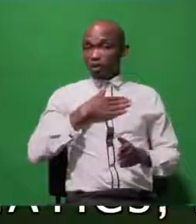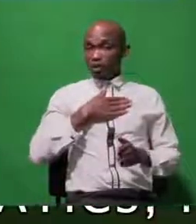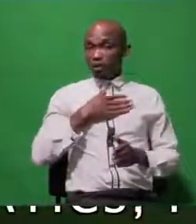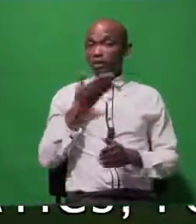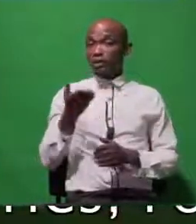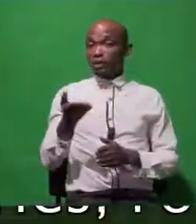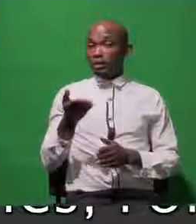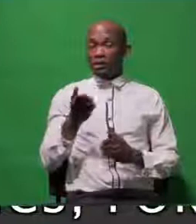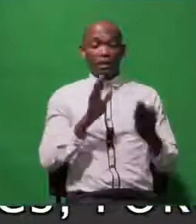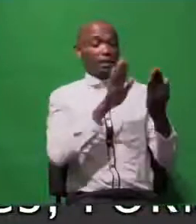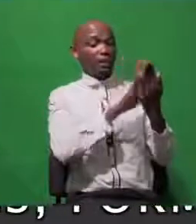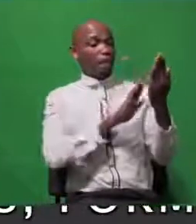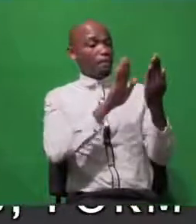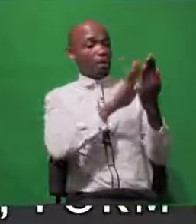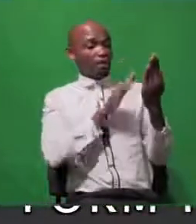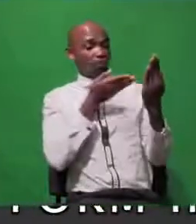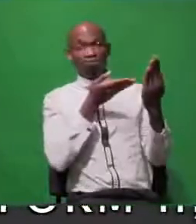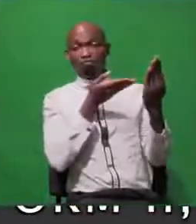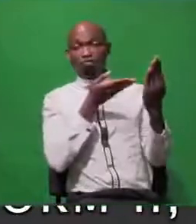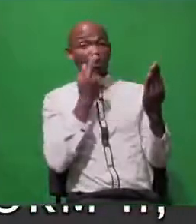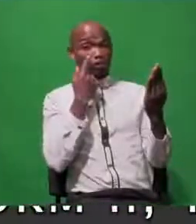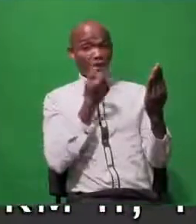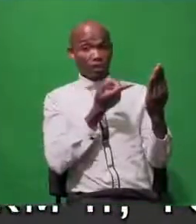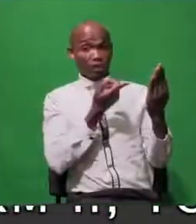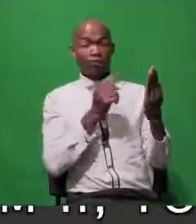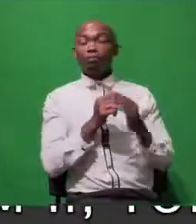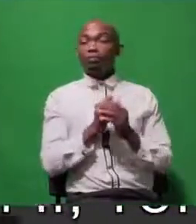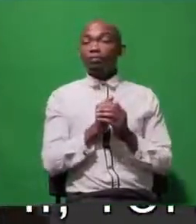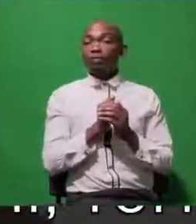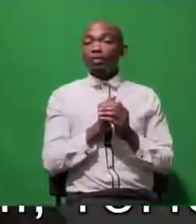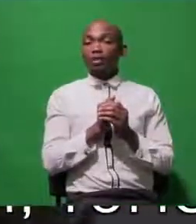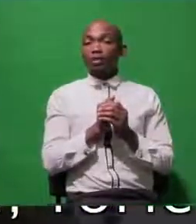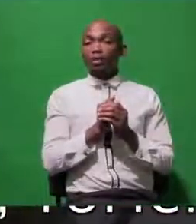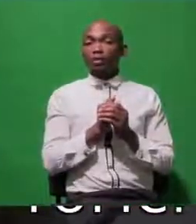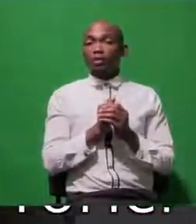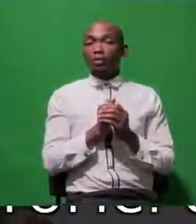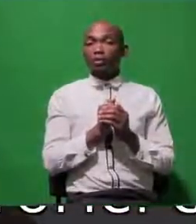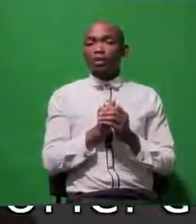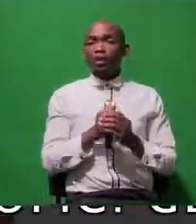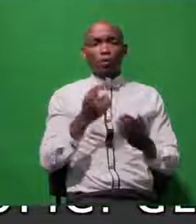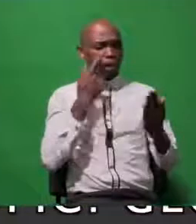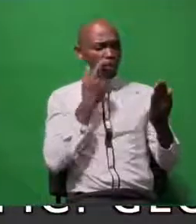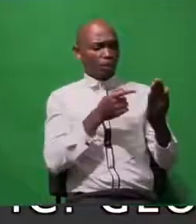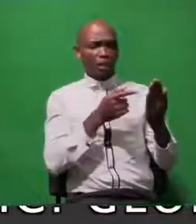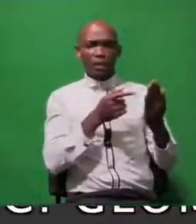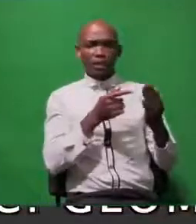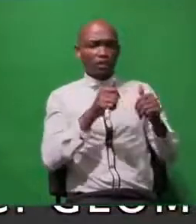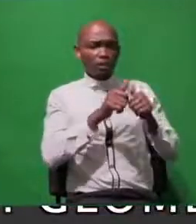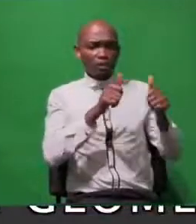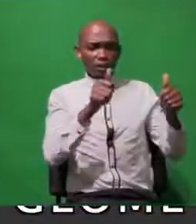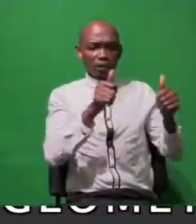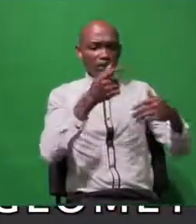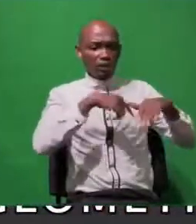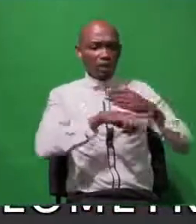mirror. You see? So, when you look at yourself in a